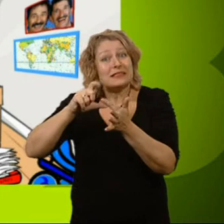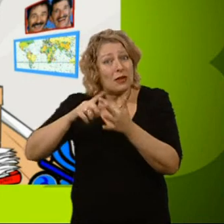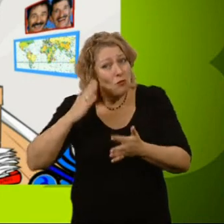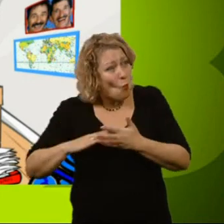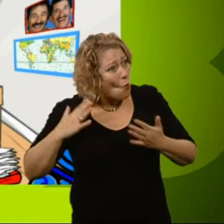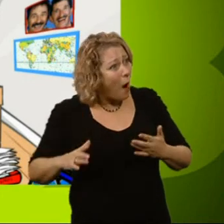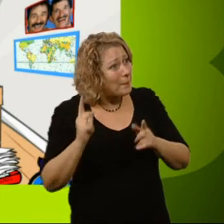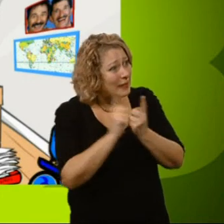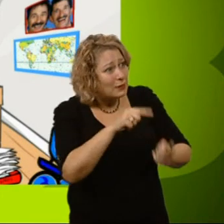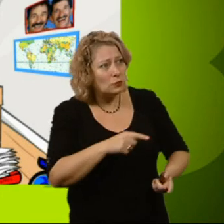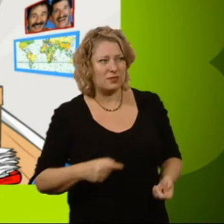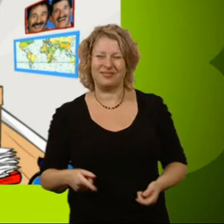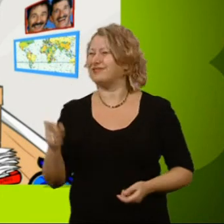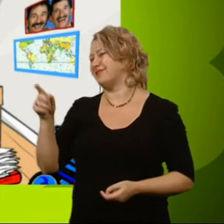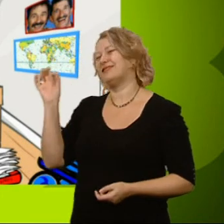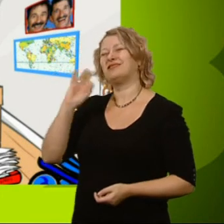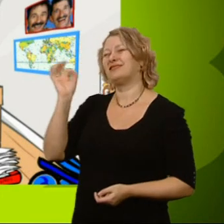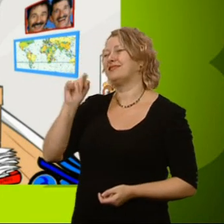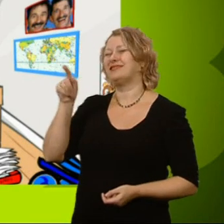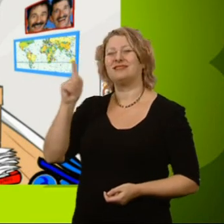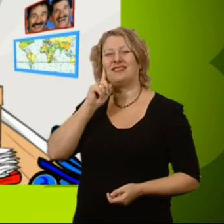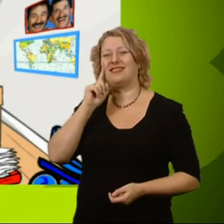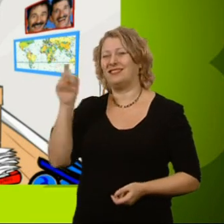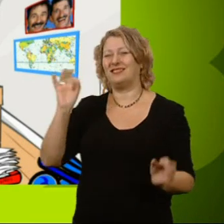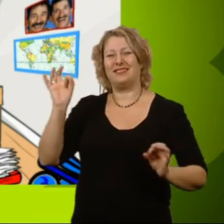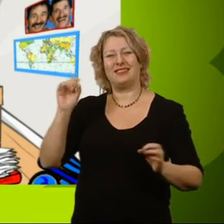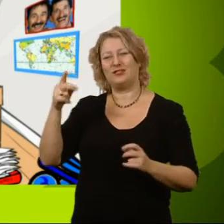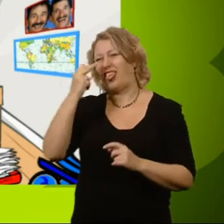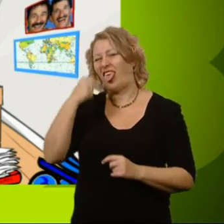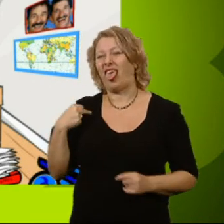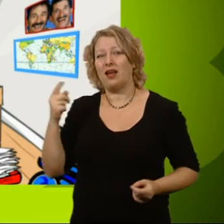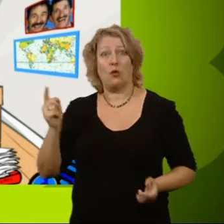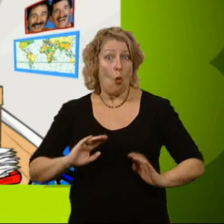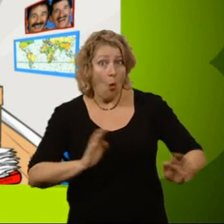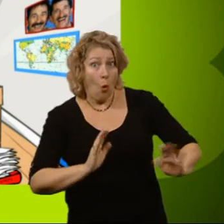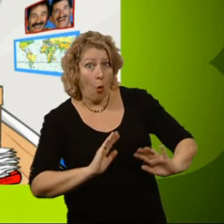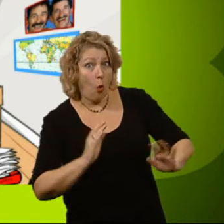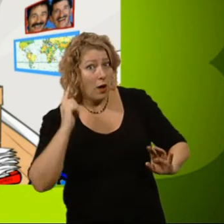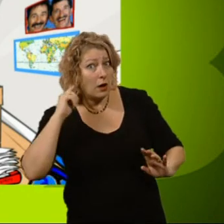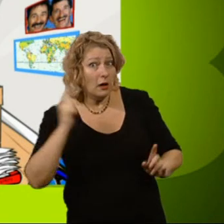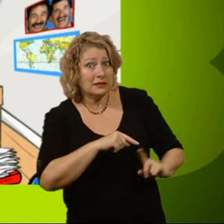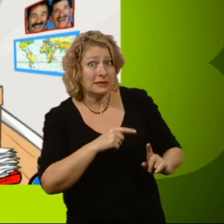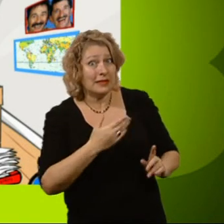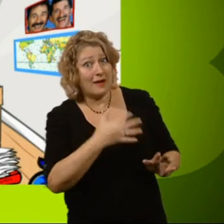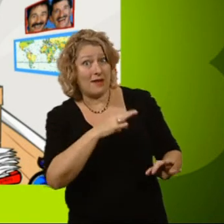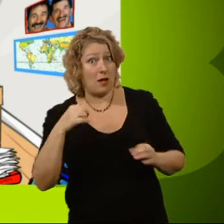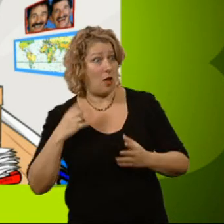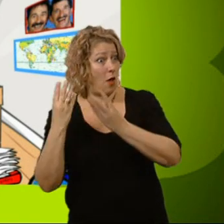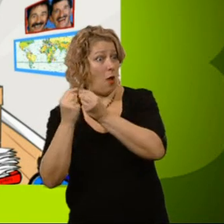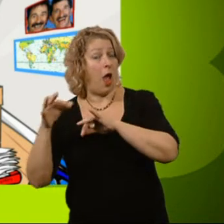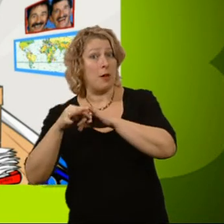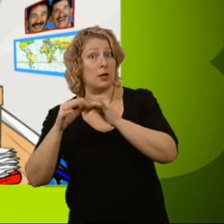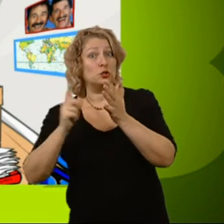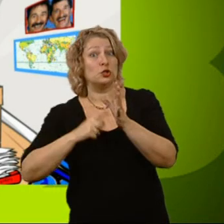you. Beyonce's not really there. You're not tricking me. No, honestly. She's invited us to go and stay with her and her